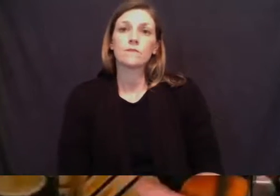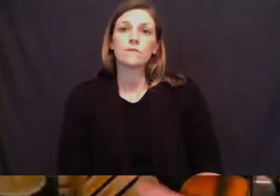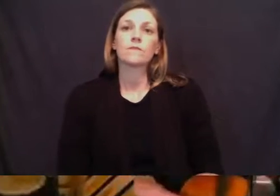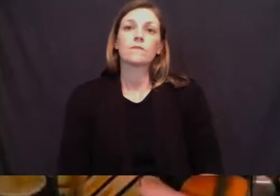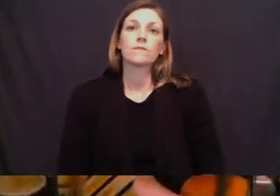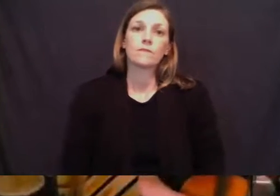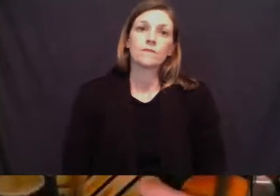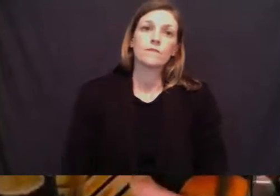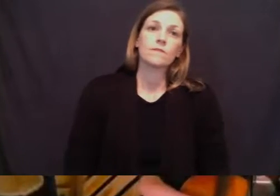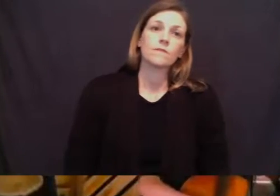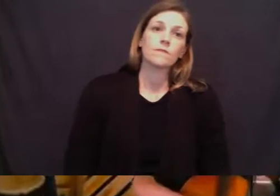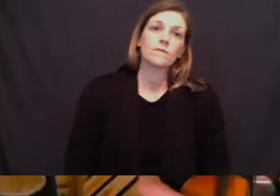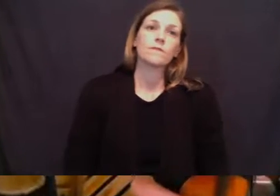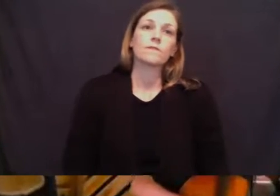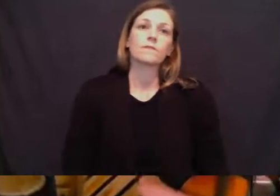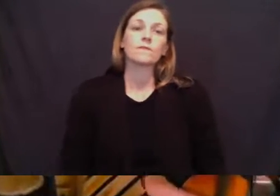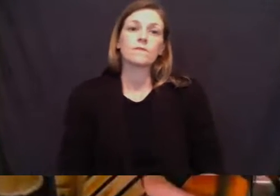Oh,